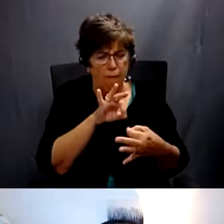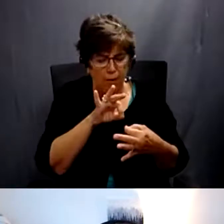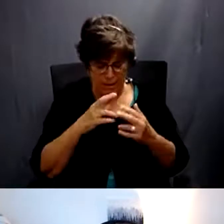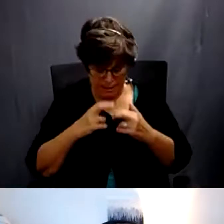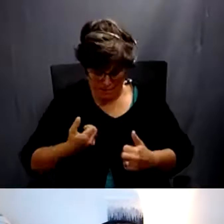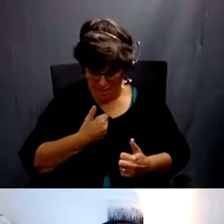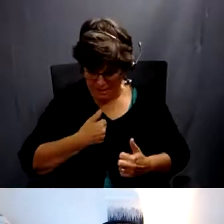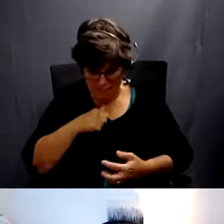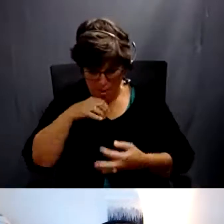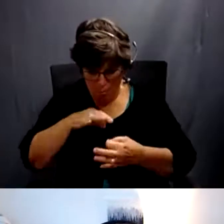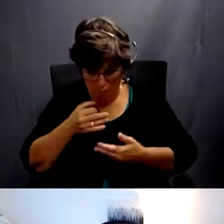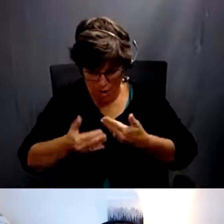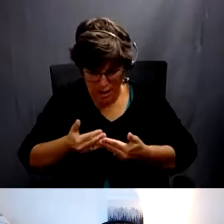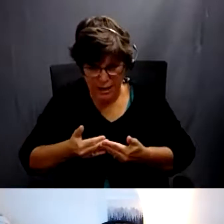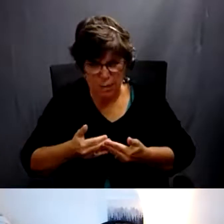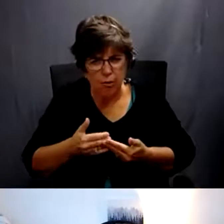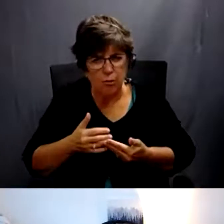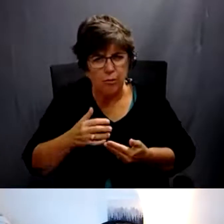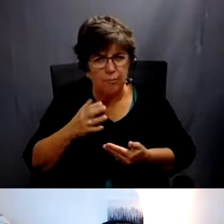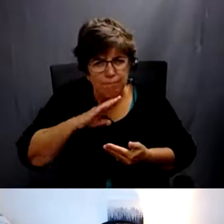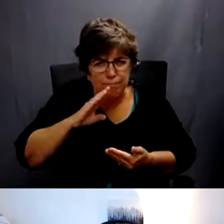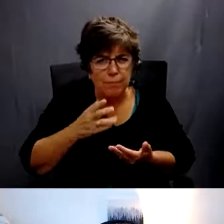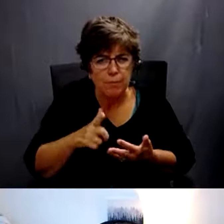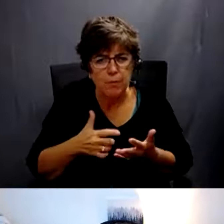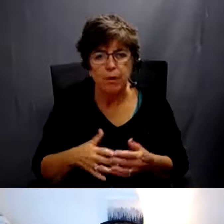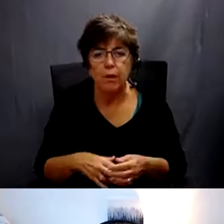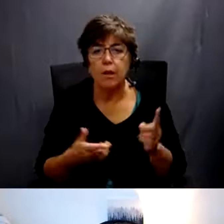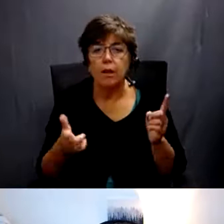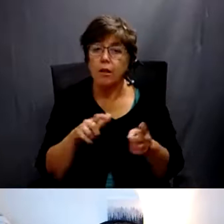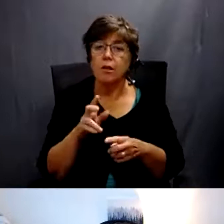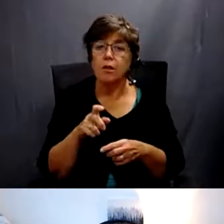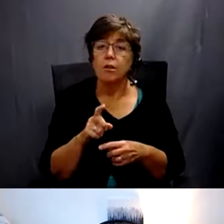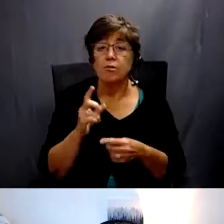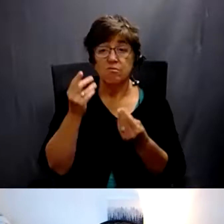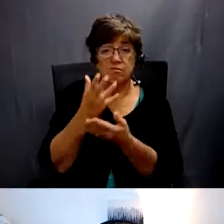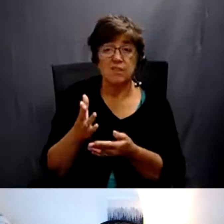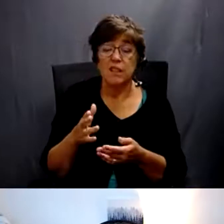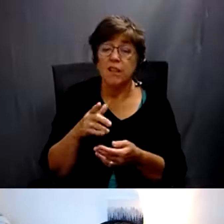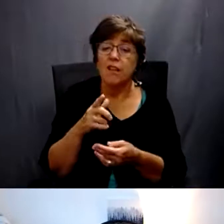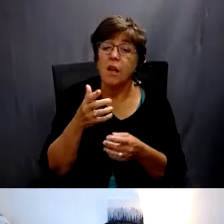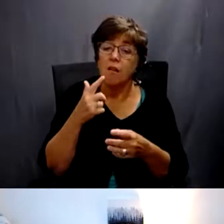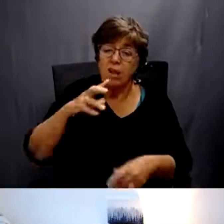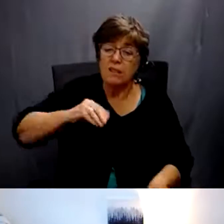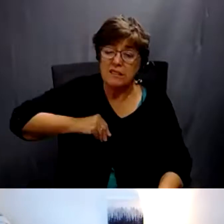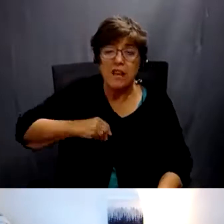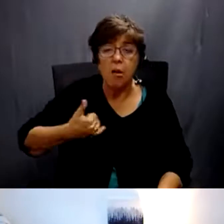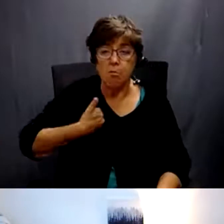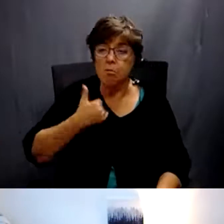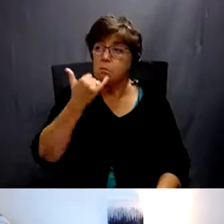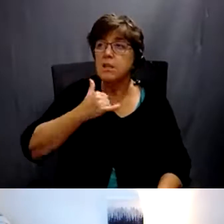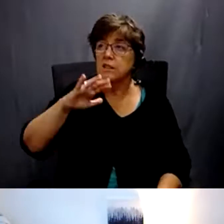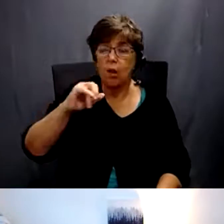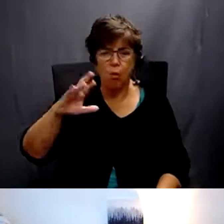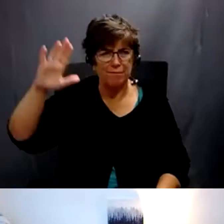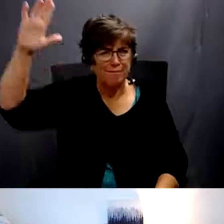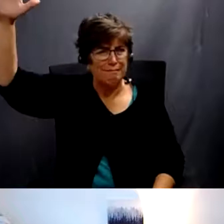I want to just say, be accepting of mistakes and imperfection, and be ready to say, I don't